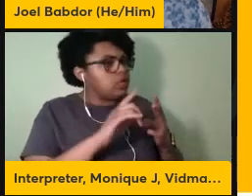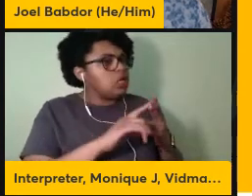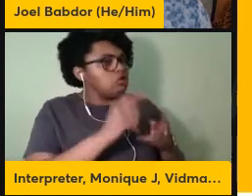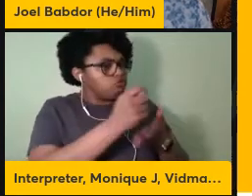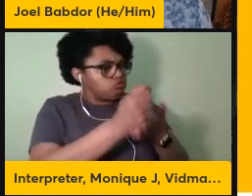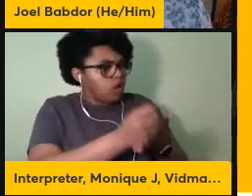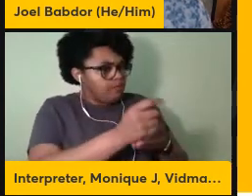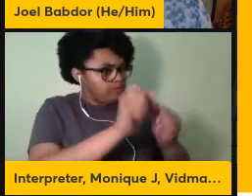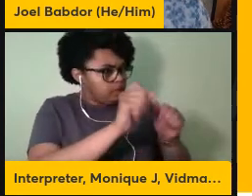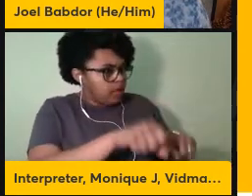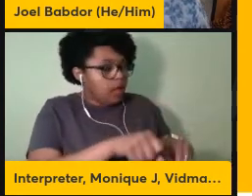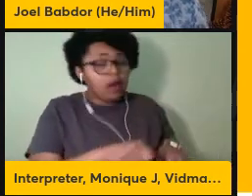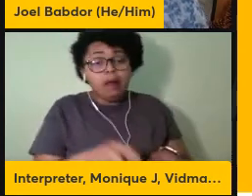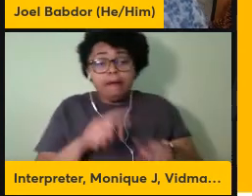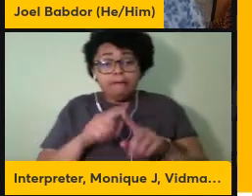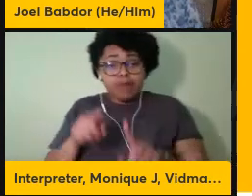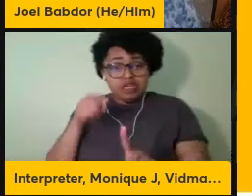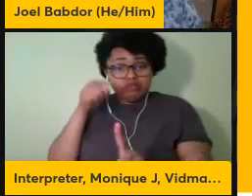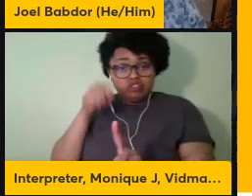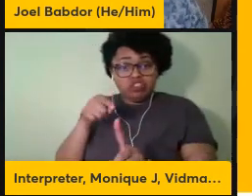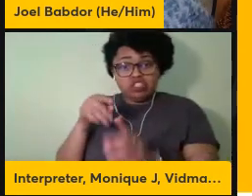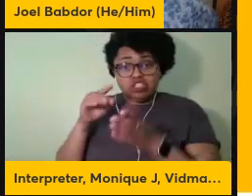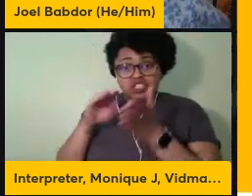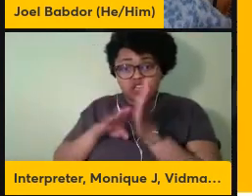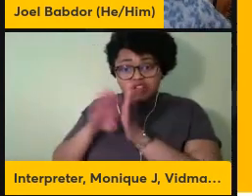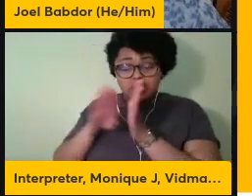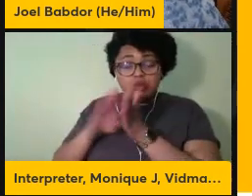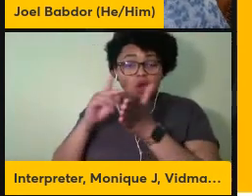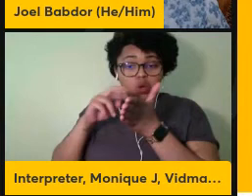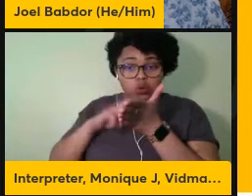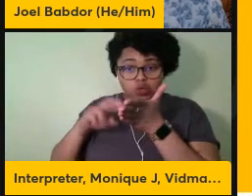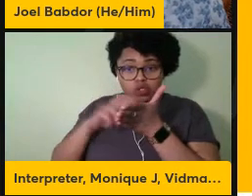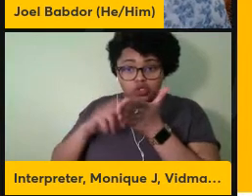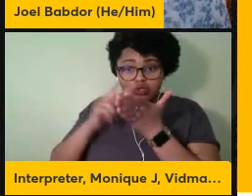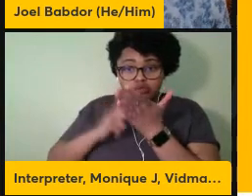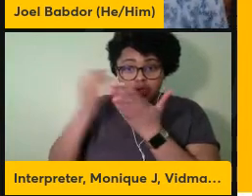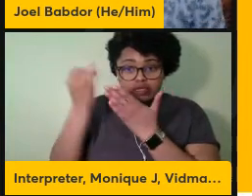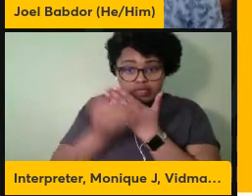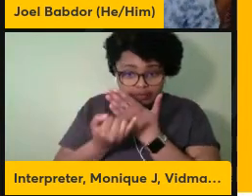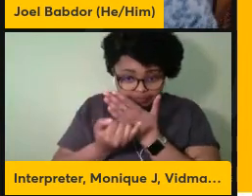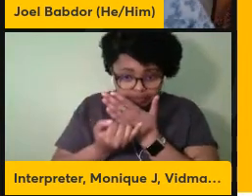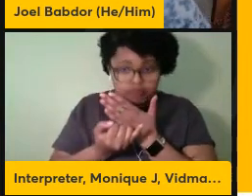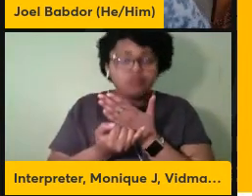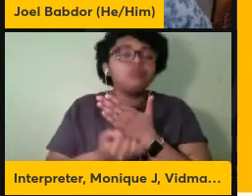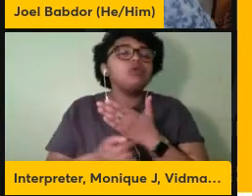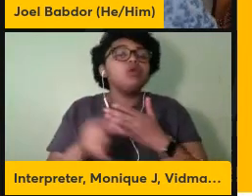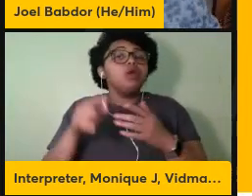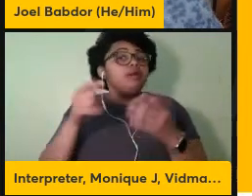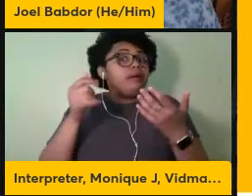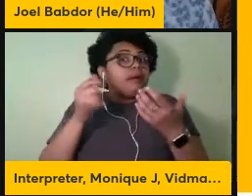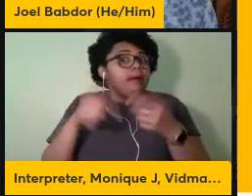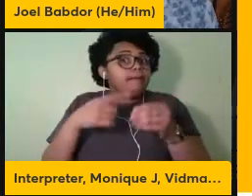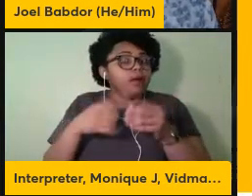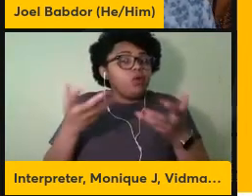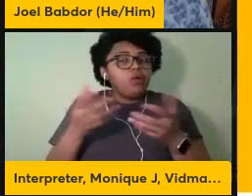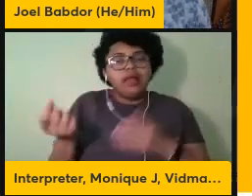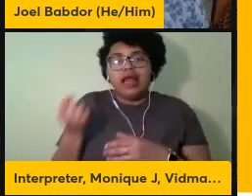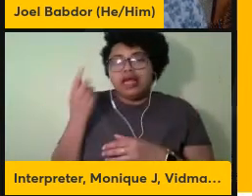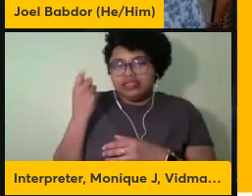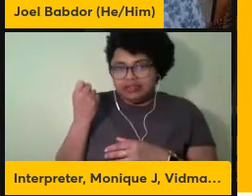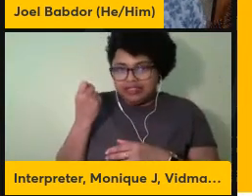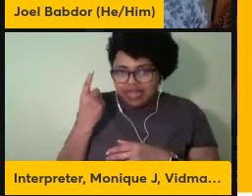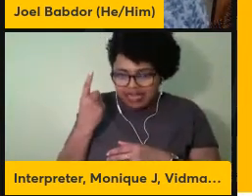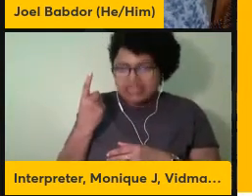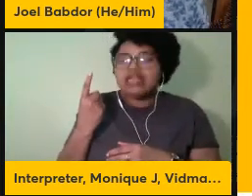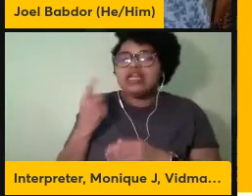research project centered on better understanding age-dependent differences in immune responses to infection to